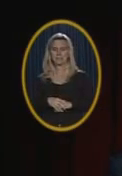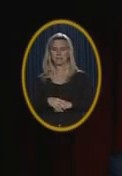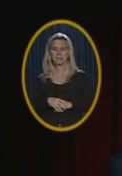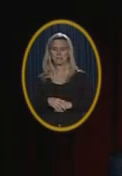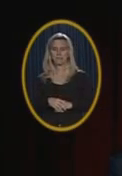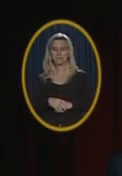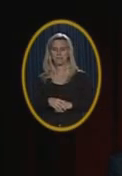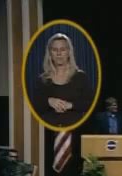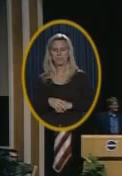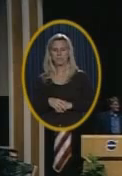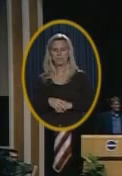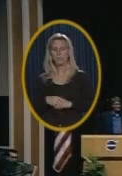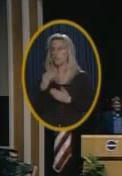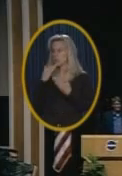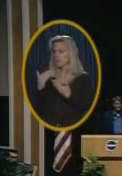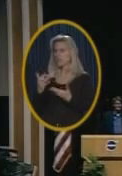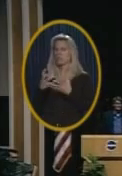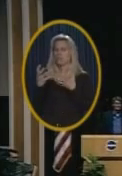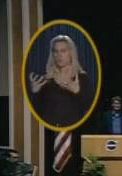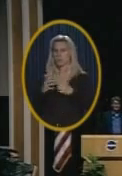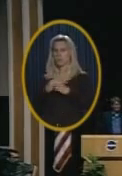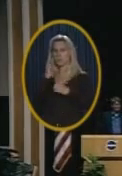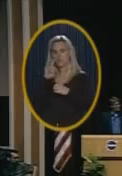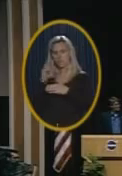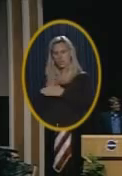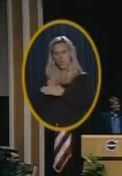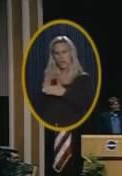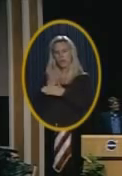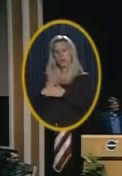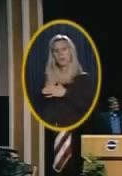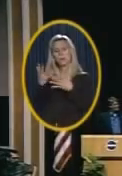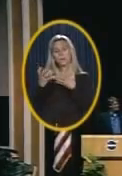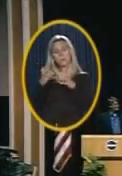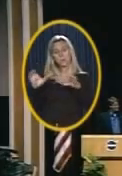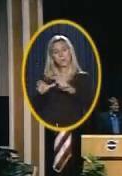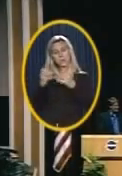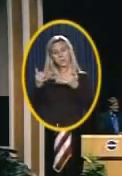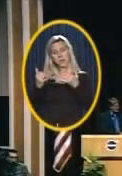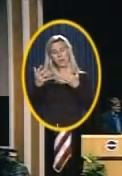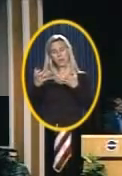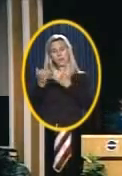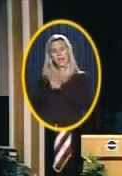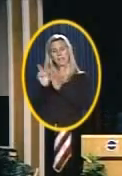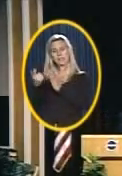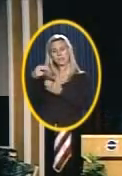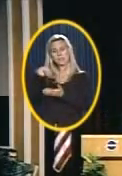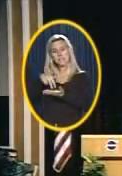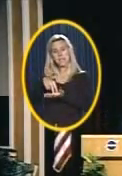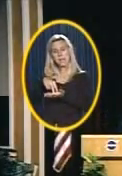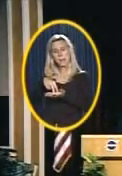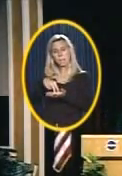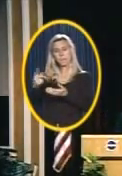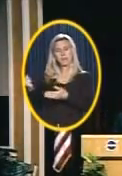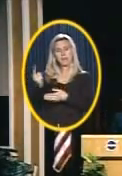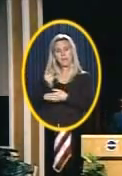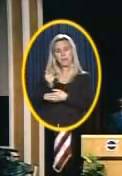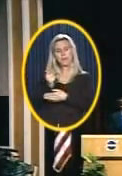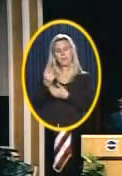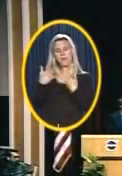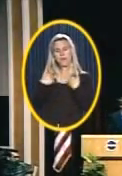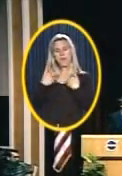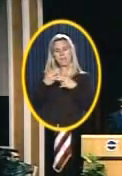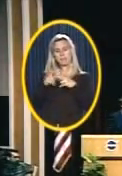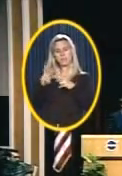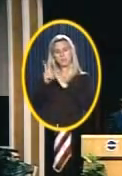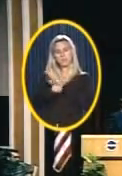Okay, John and Bob, thank you all very much for sharing with us. What we'd like to do right now is I'd like to ask you all to stand up and come over here. We have a little